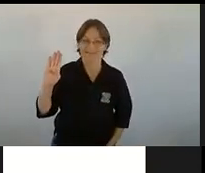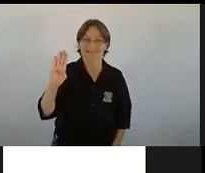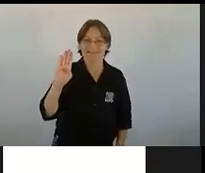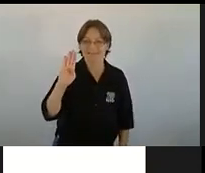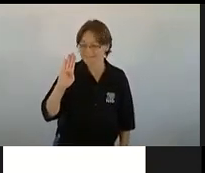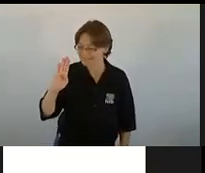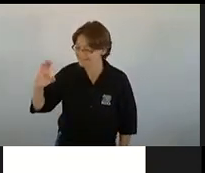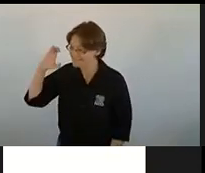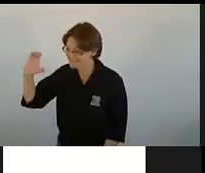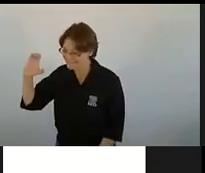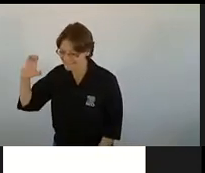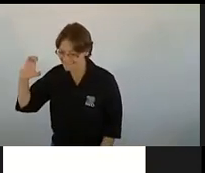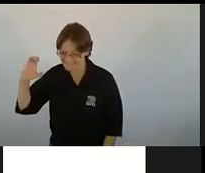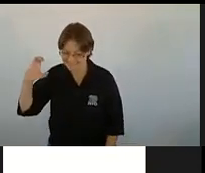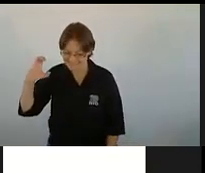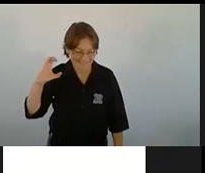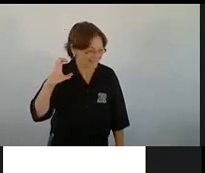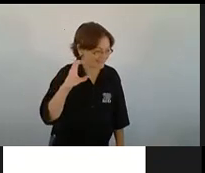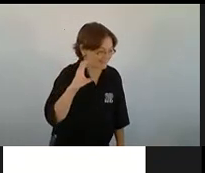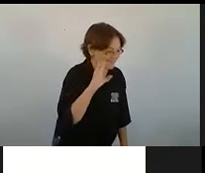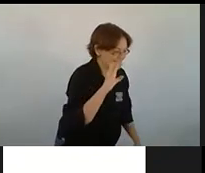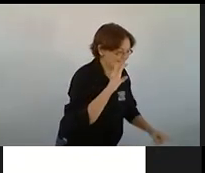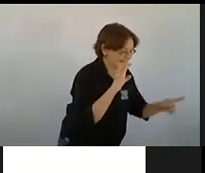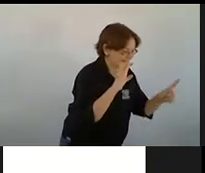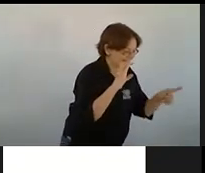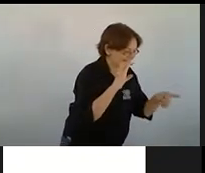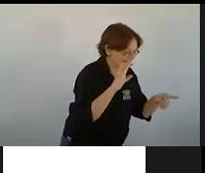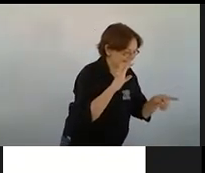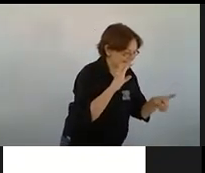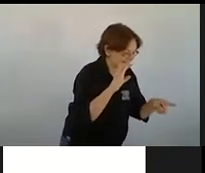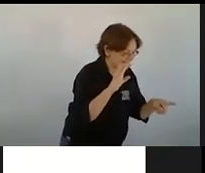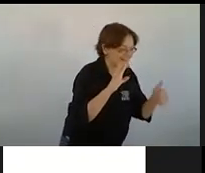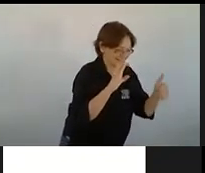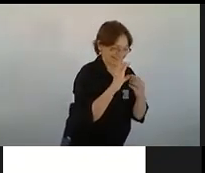Yeah, make sure the thumb is in front of the palm. C.